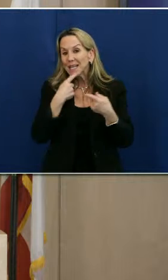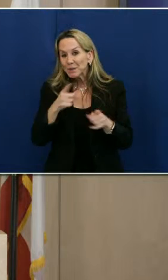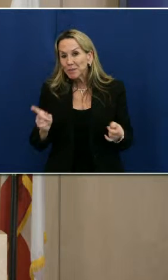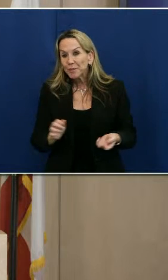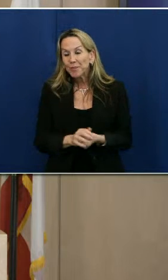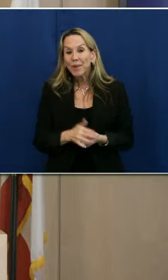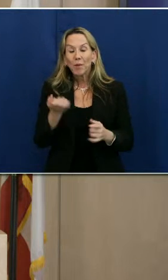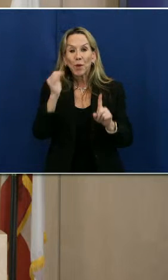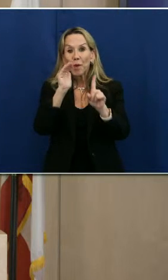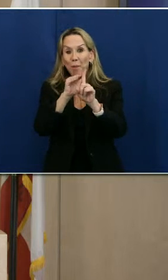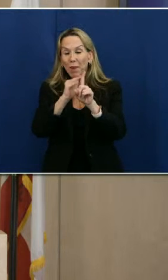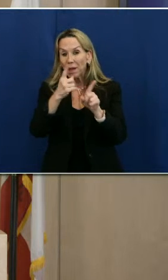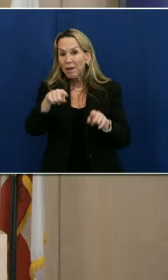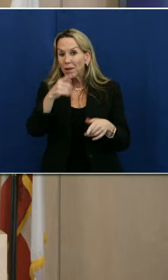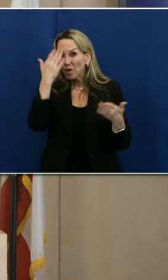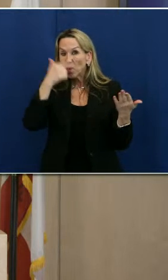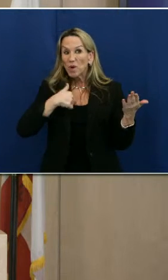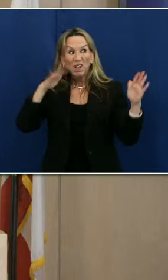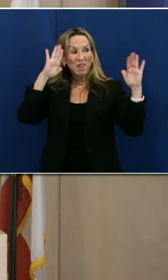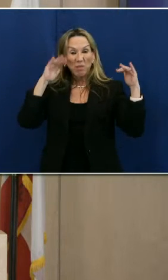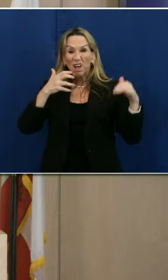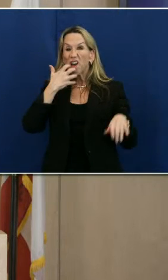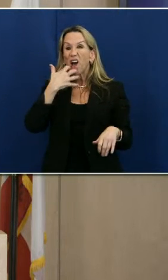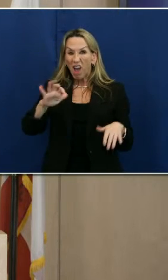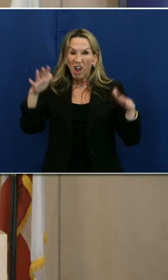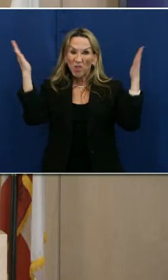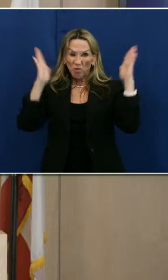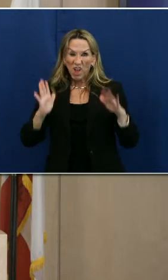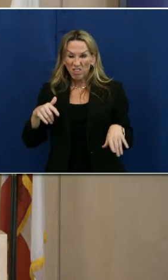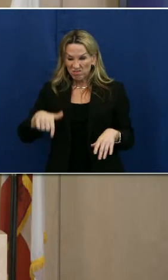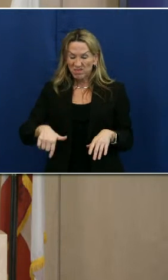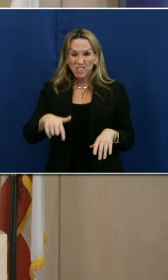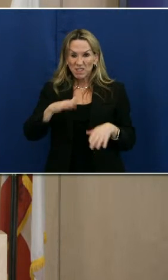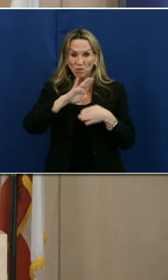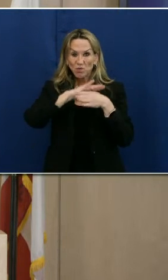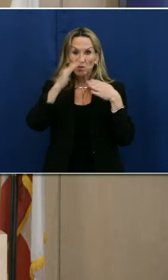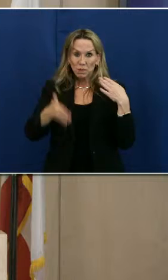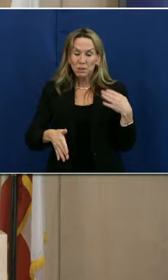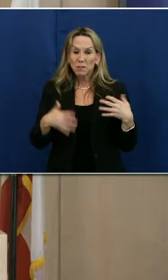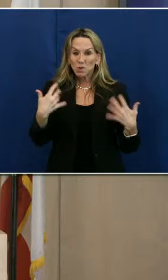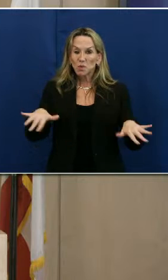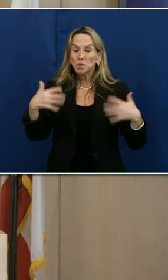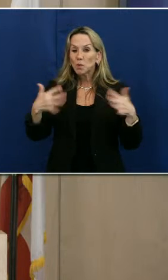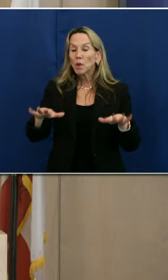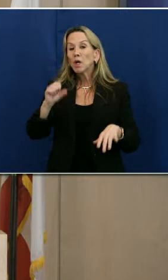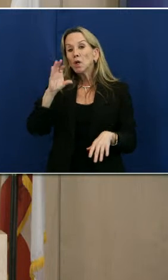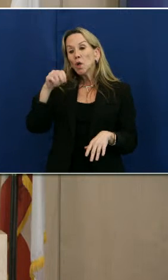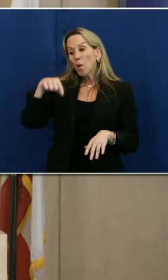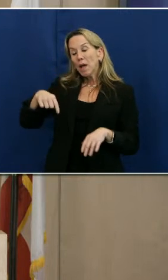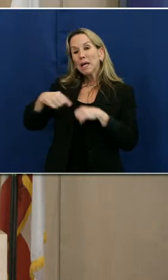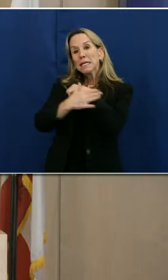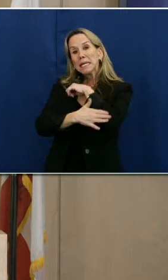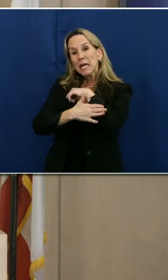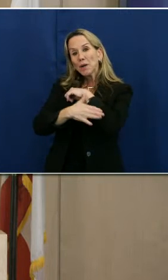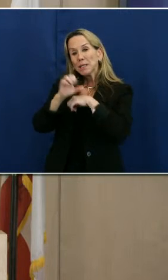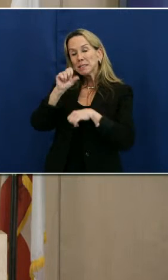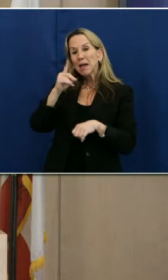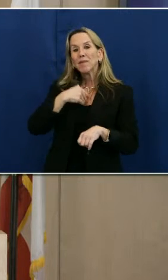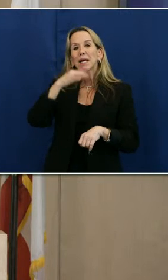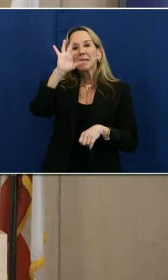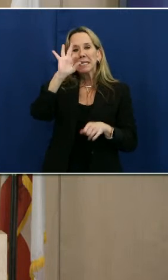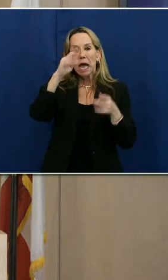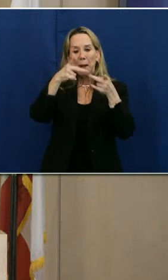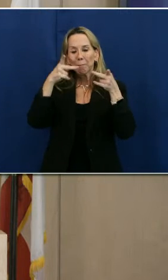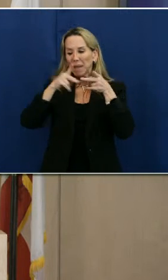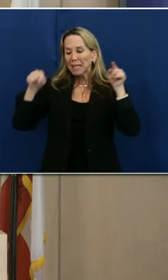people that obviously we're expecting some very hot weather over the weekend. As such, the county has 9 cool zones which are